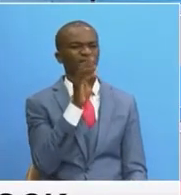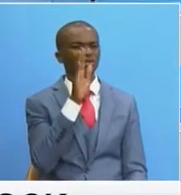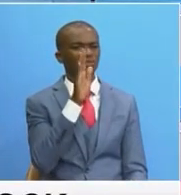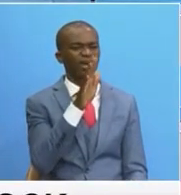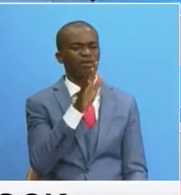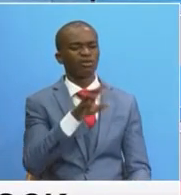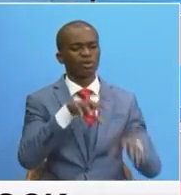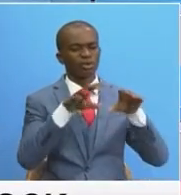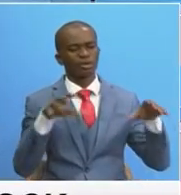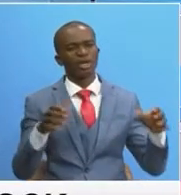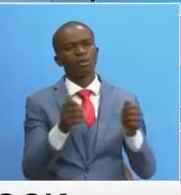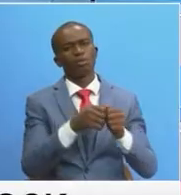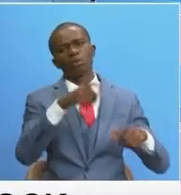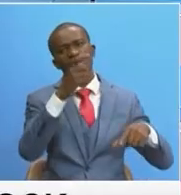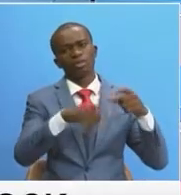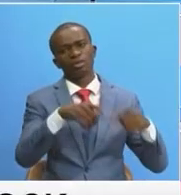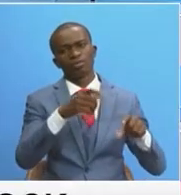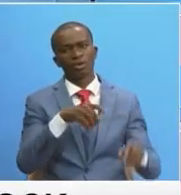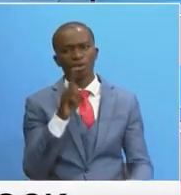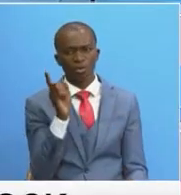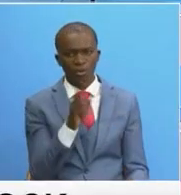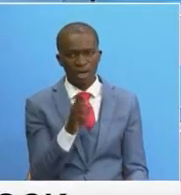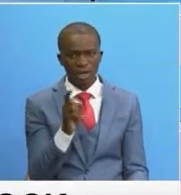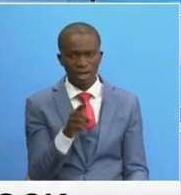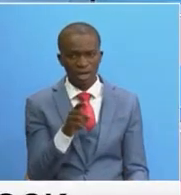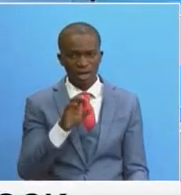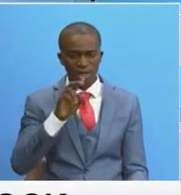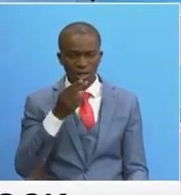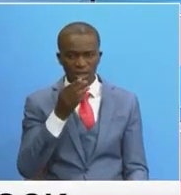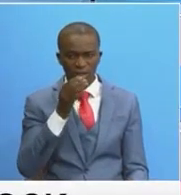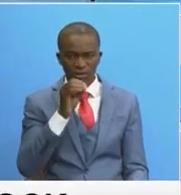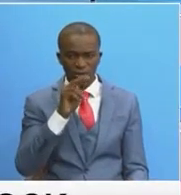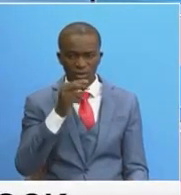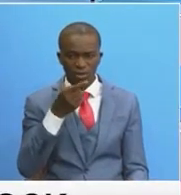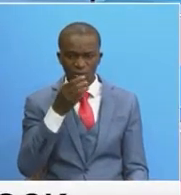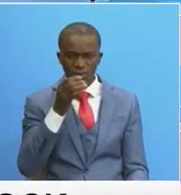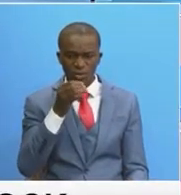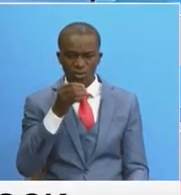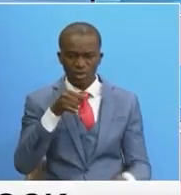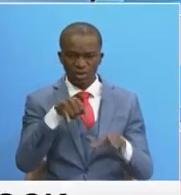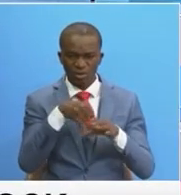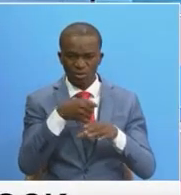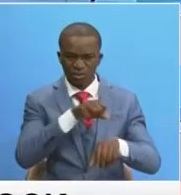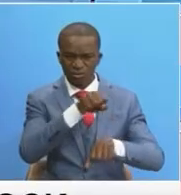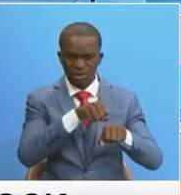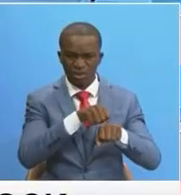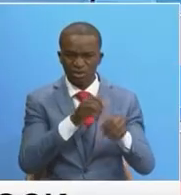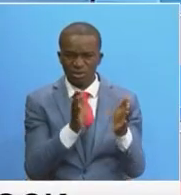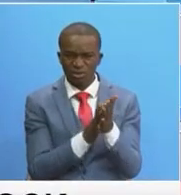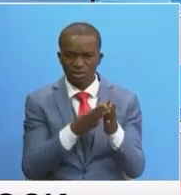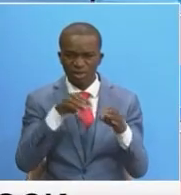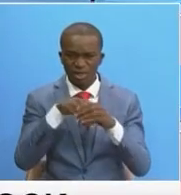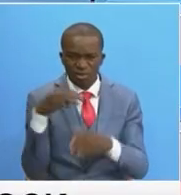children with disabilities at Chongo Inclusive Secondary School in Monza District, Southern Province. Speaking